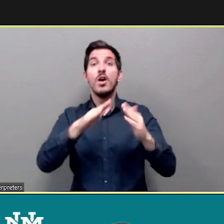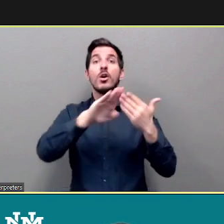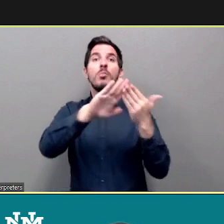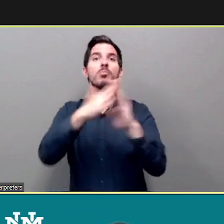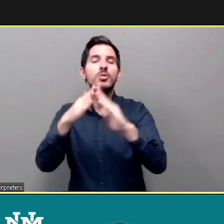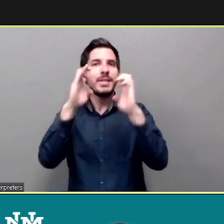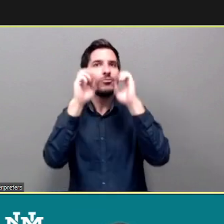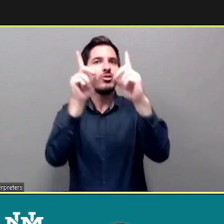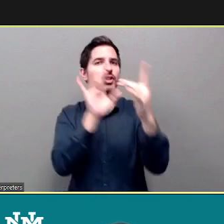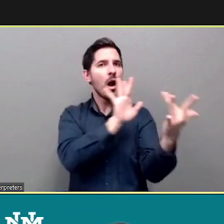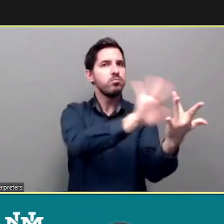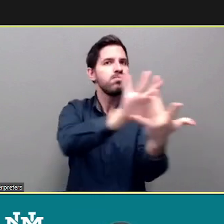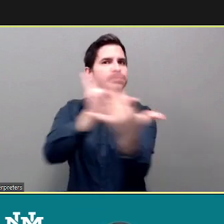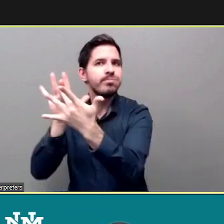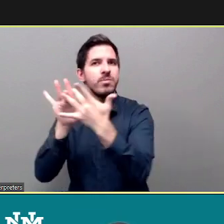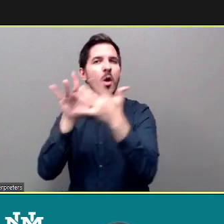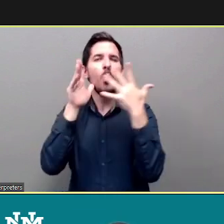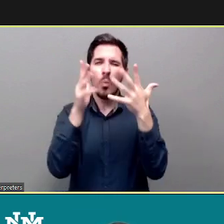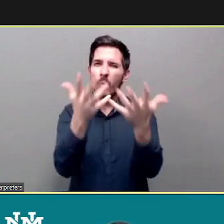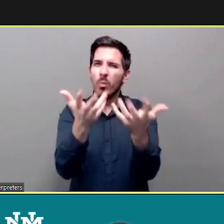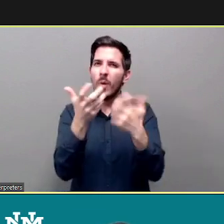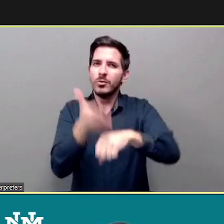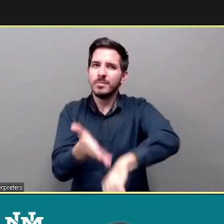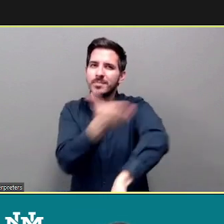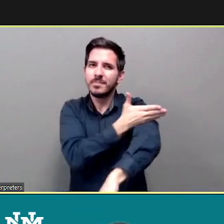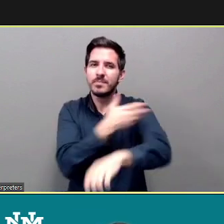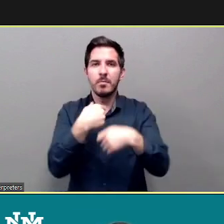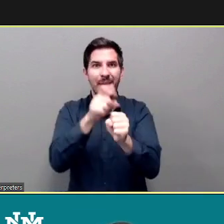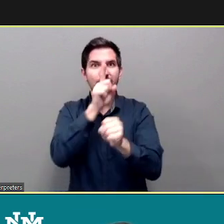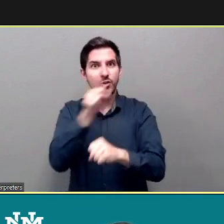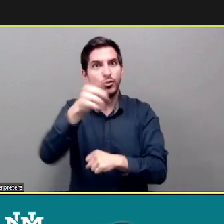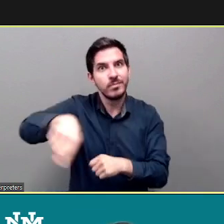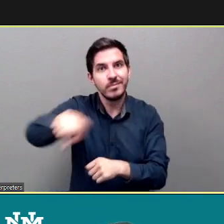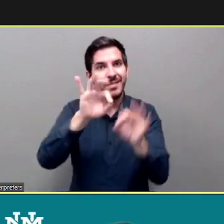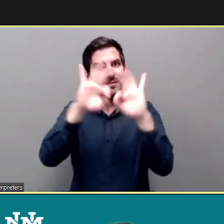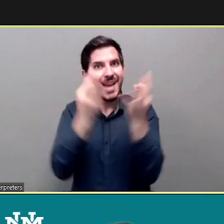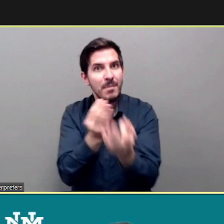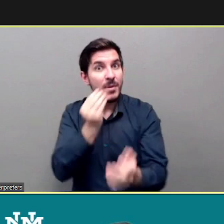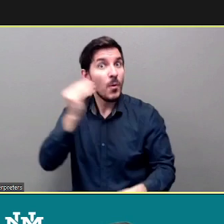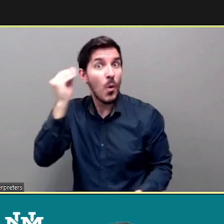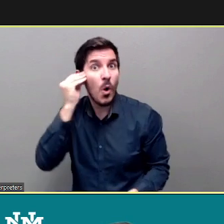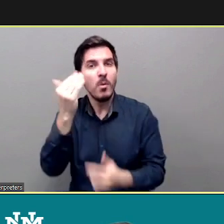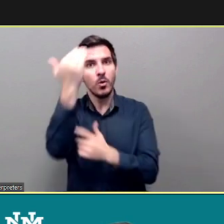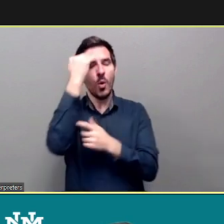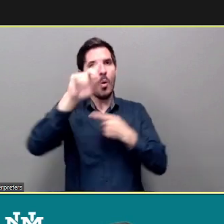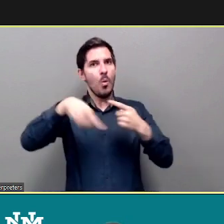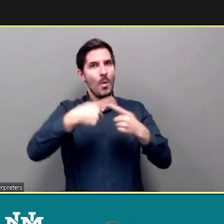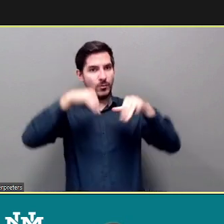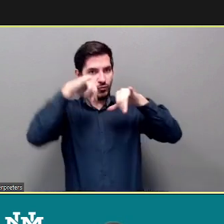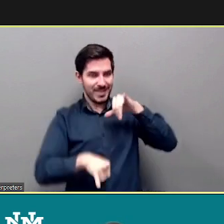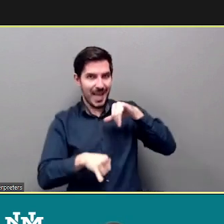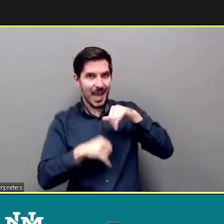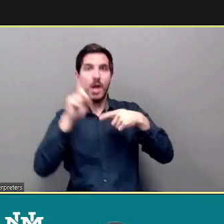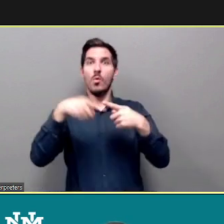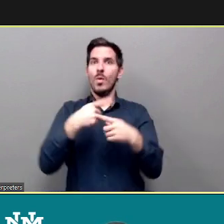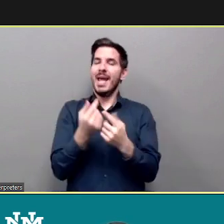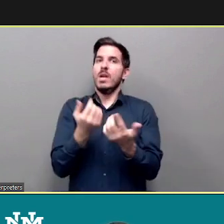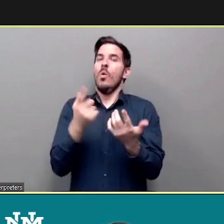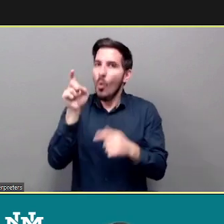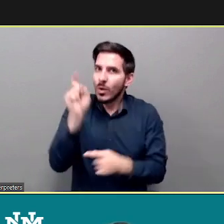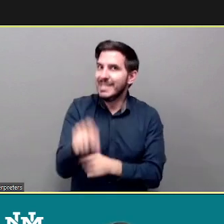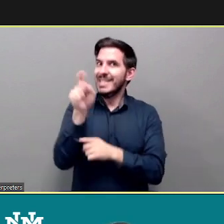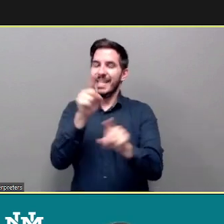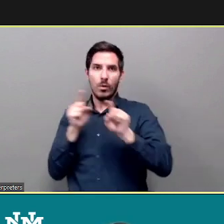sure families are aware of what to do, when to stay home, when to go to urgent care clinics, when to go to pediatric emergency